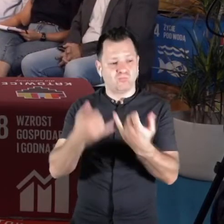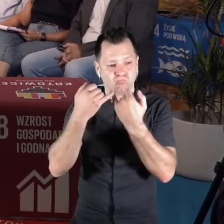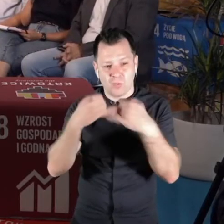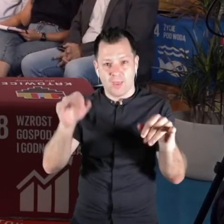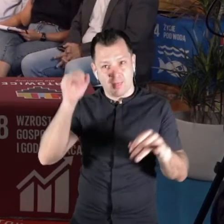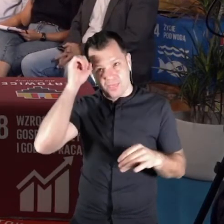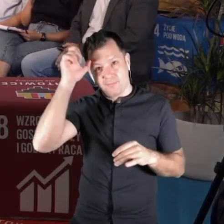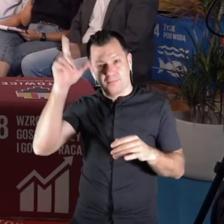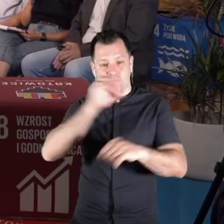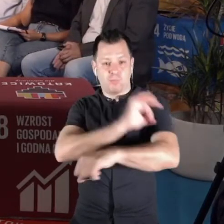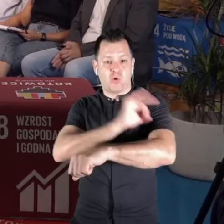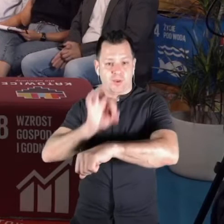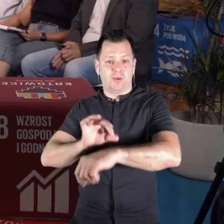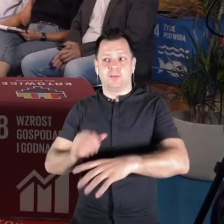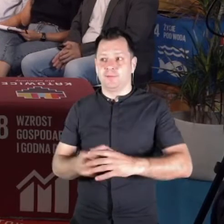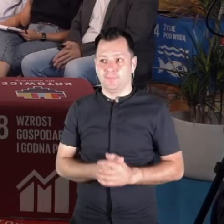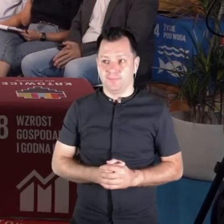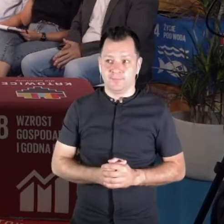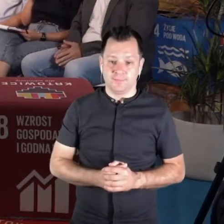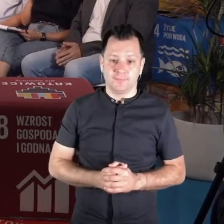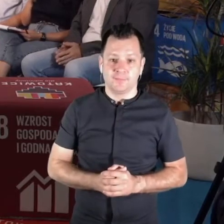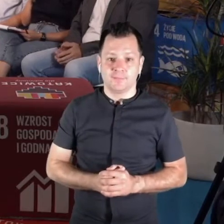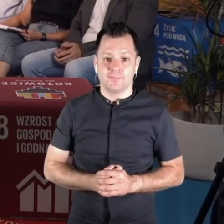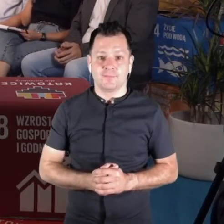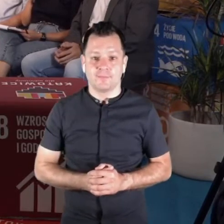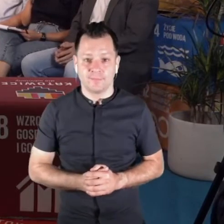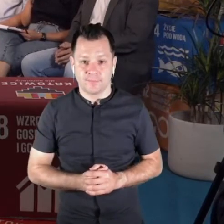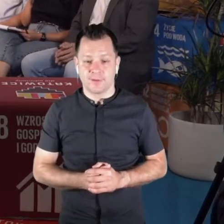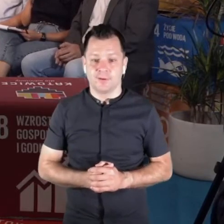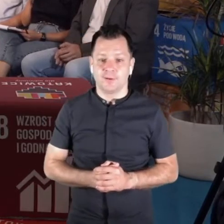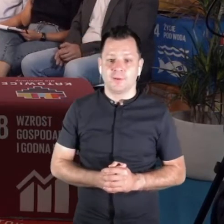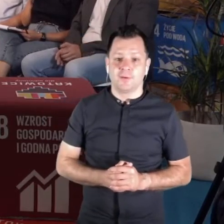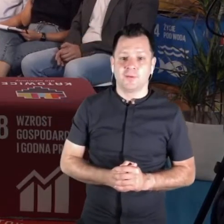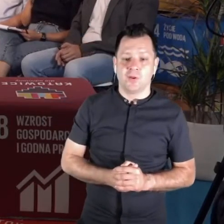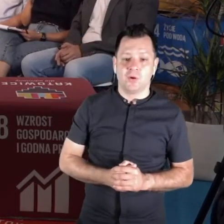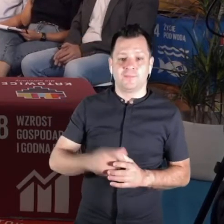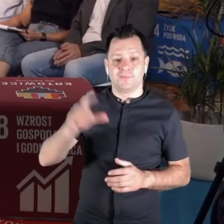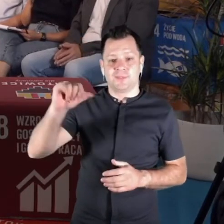yours. And the City Lab Berlin as well. Yeah, the City Lab Berlin.